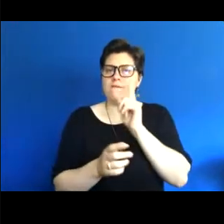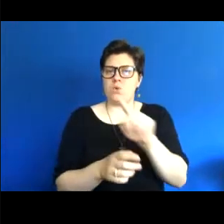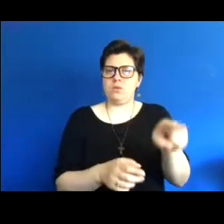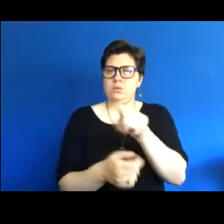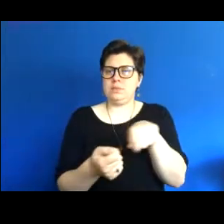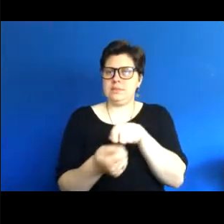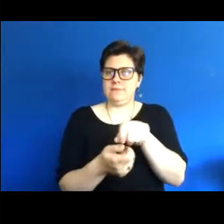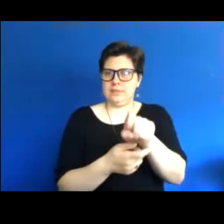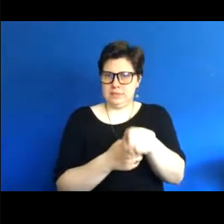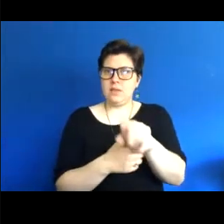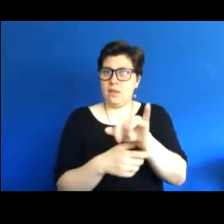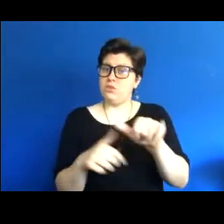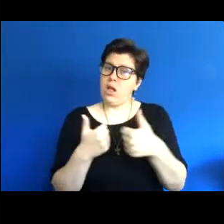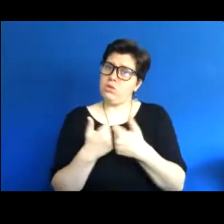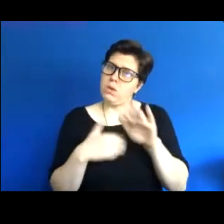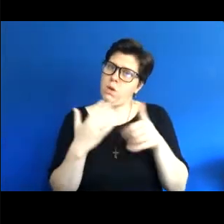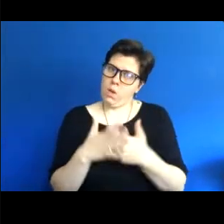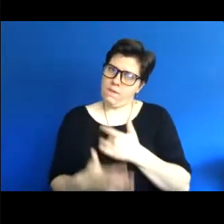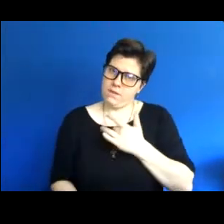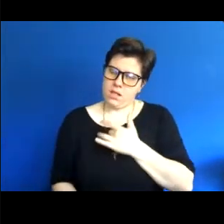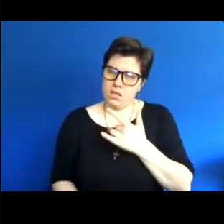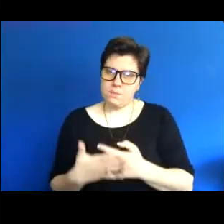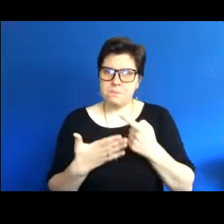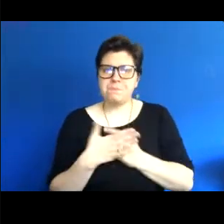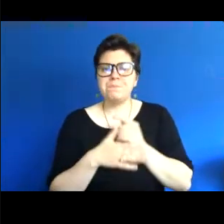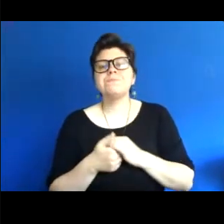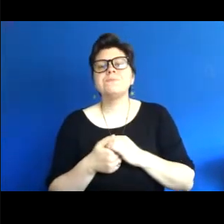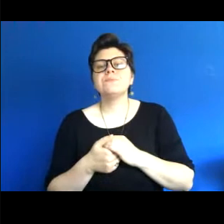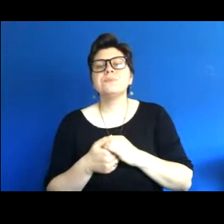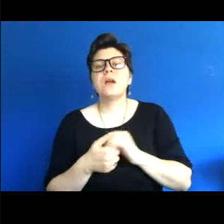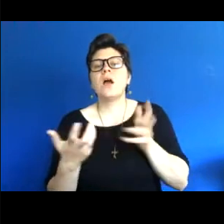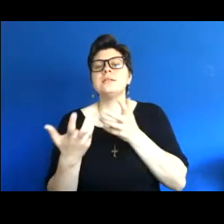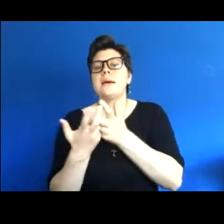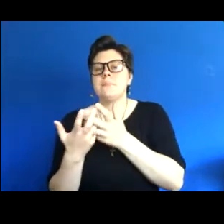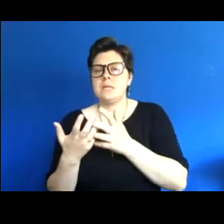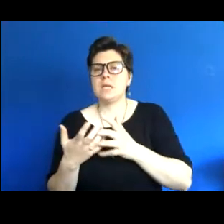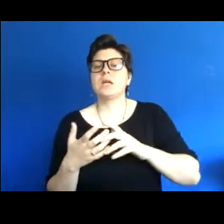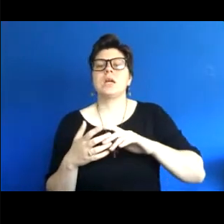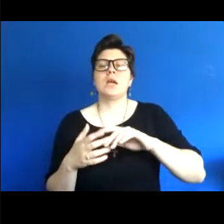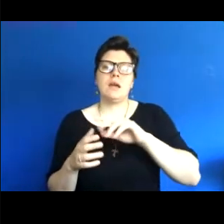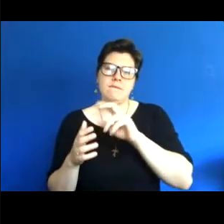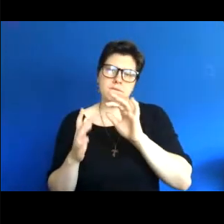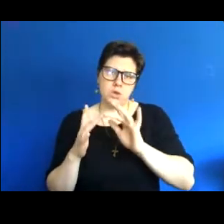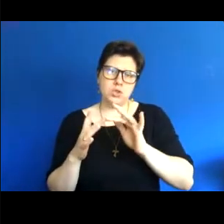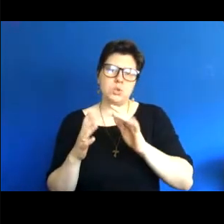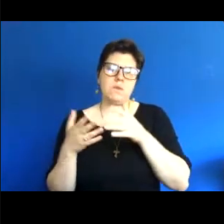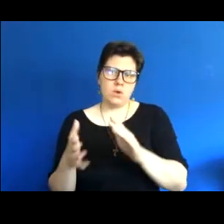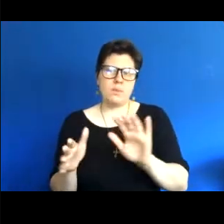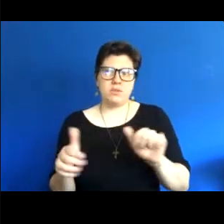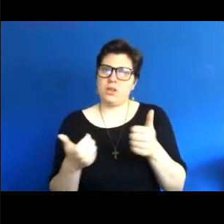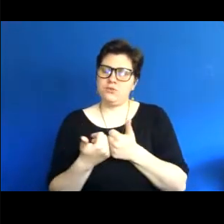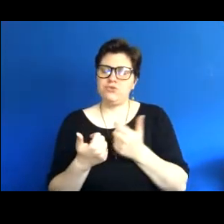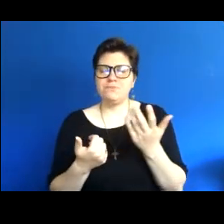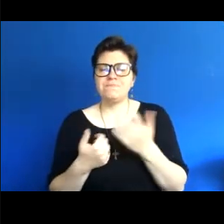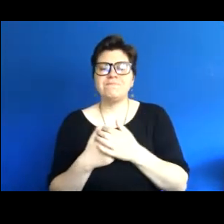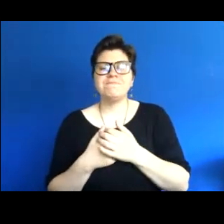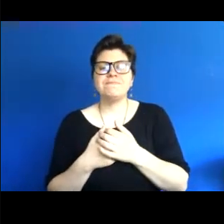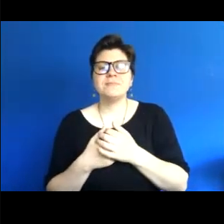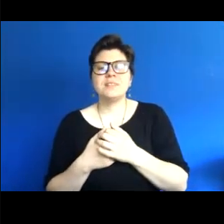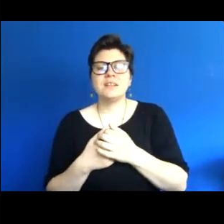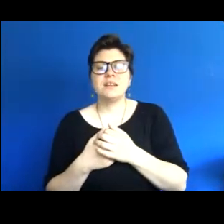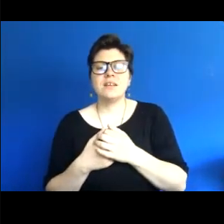all feel that challenge at times. And adapting to virtual formats, as we know, is a challenge right now. And of course, the